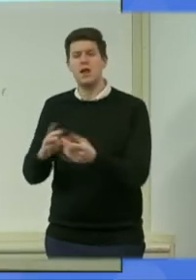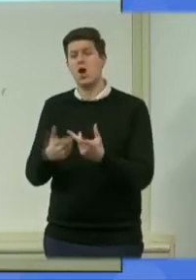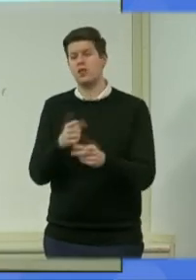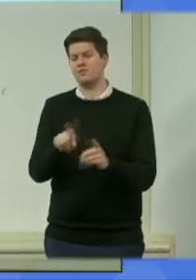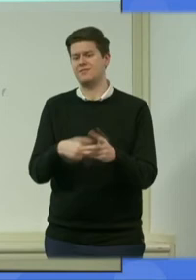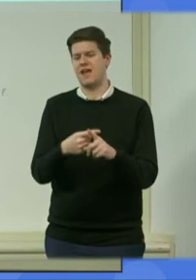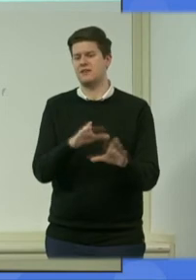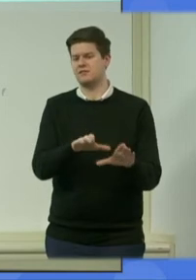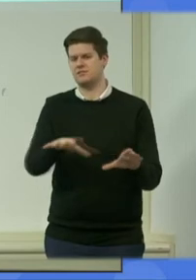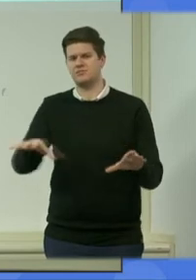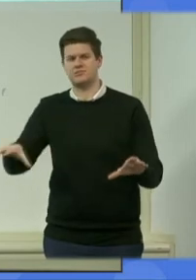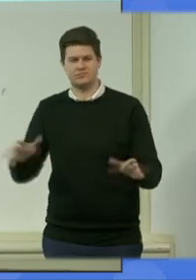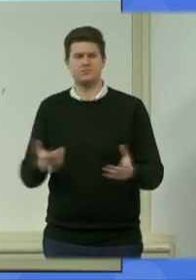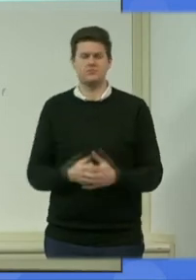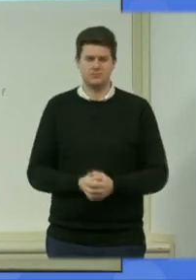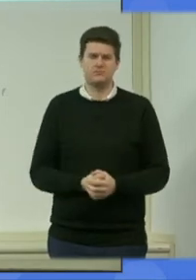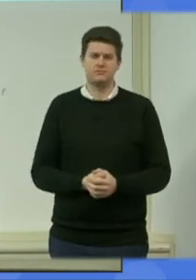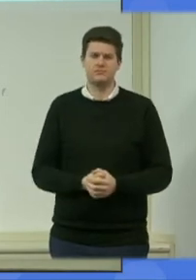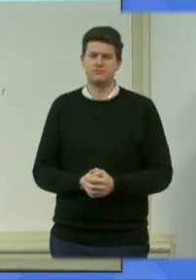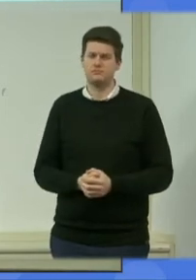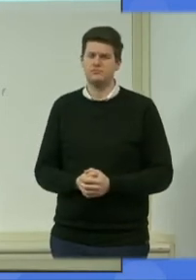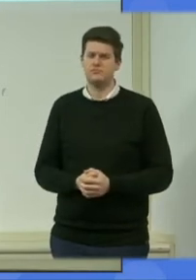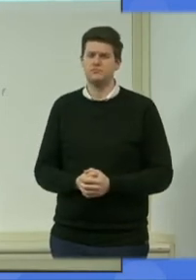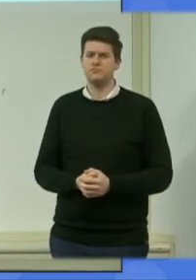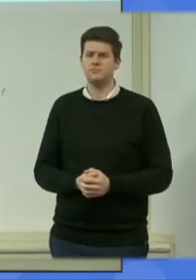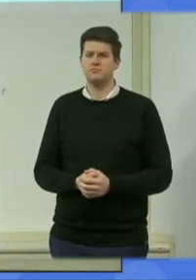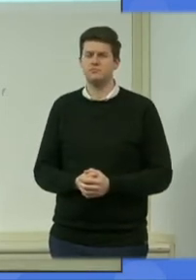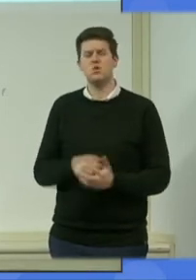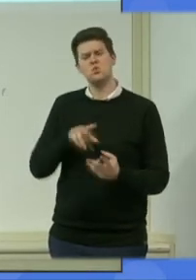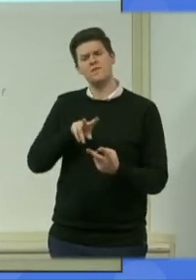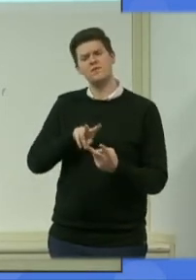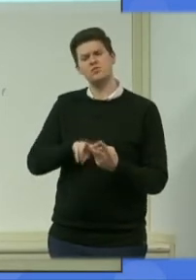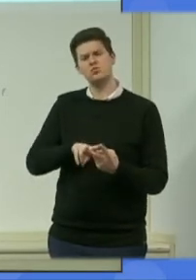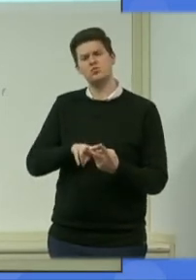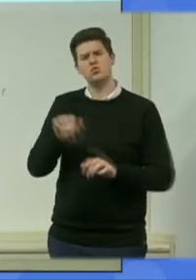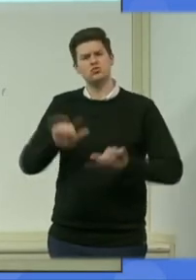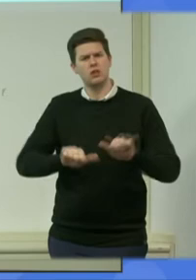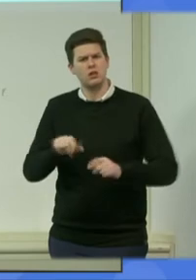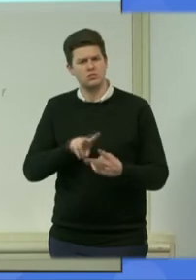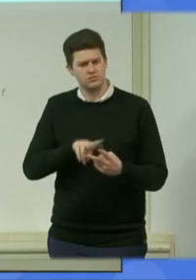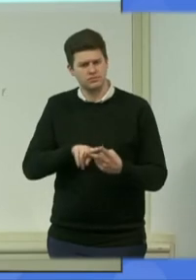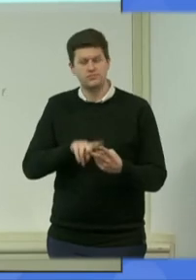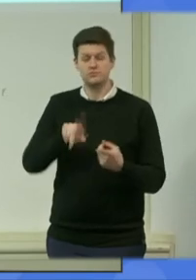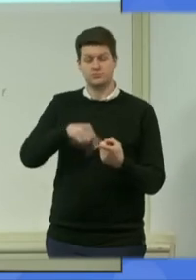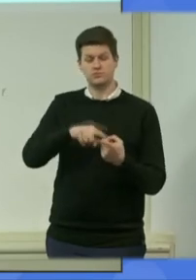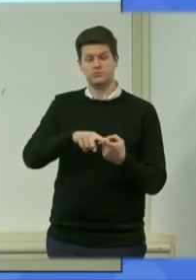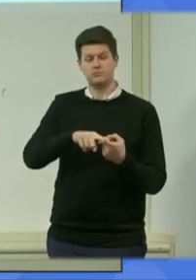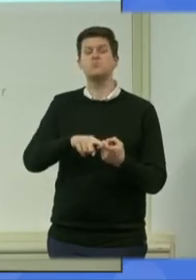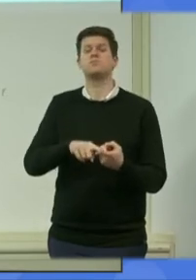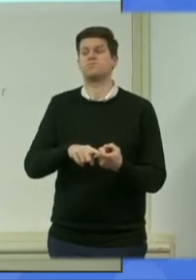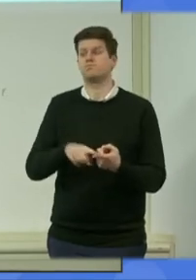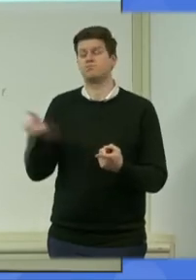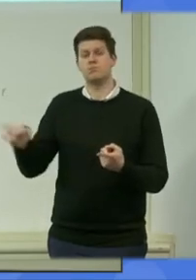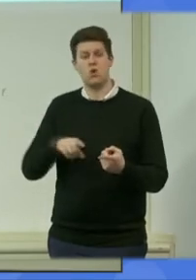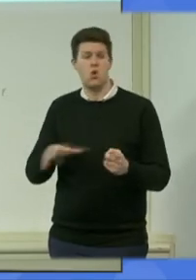gets spent by the government. And I think that has two implications that are worth thinking about. The first is, not all